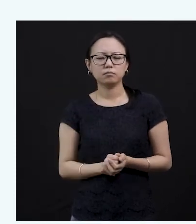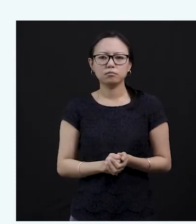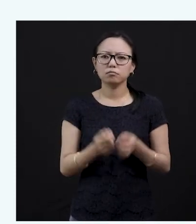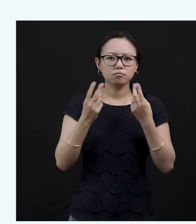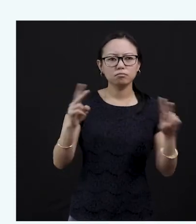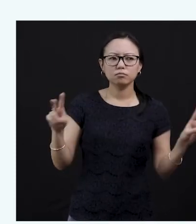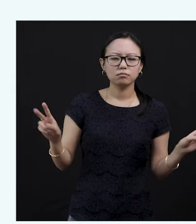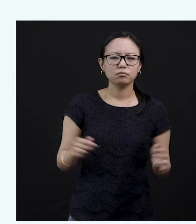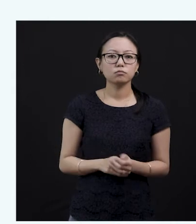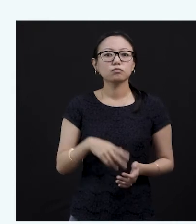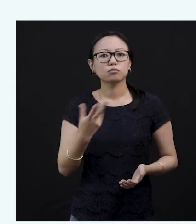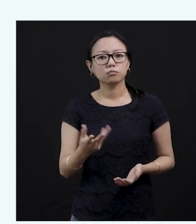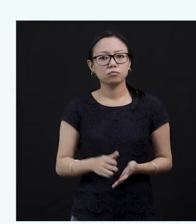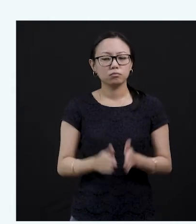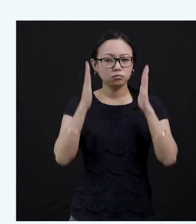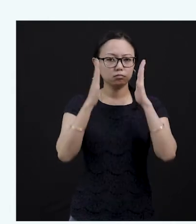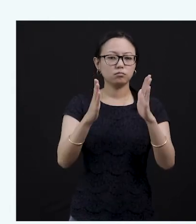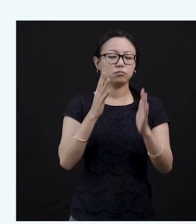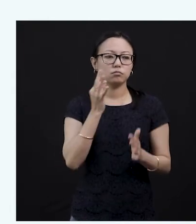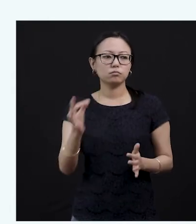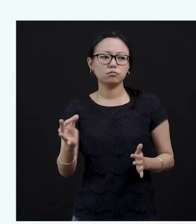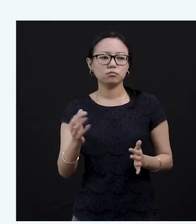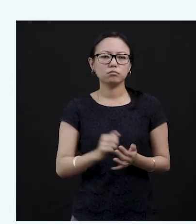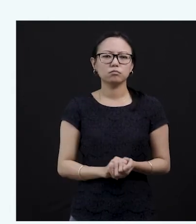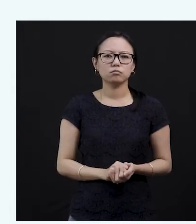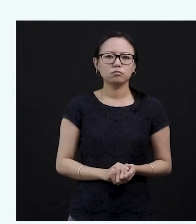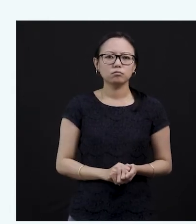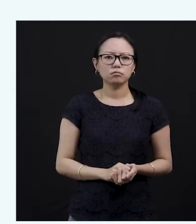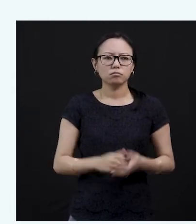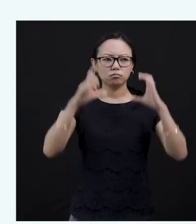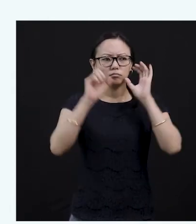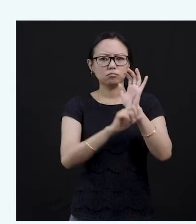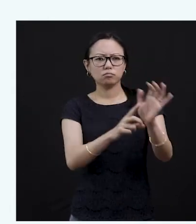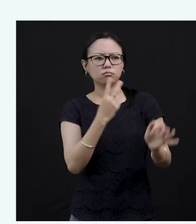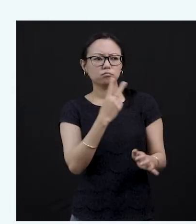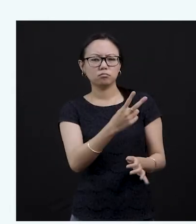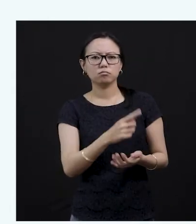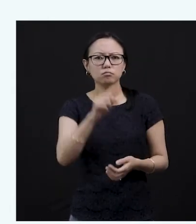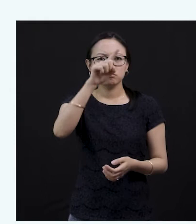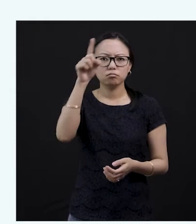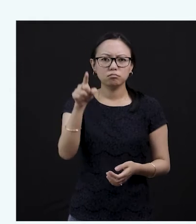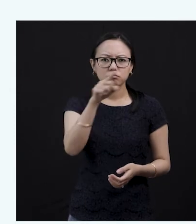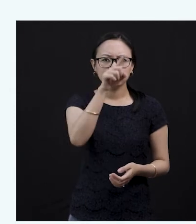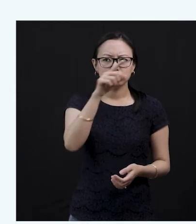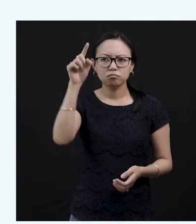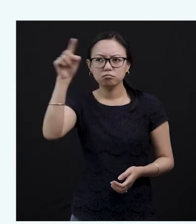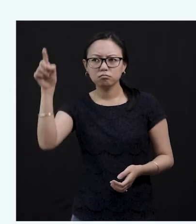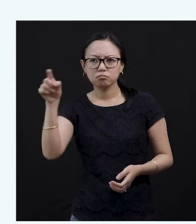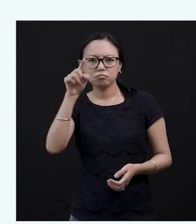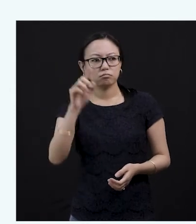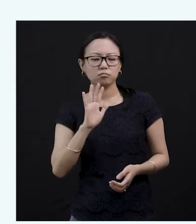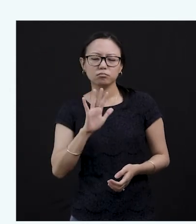and longitudes, and together they also form boxes. Can you see these boxes here? They are known as